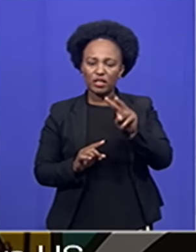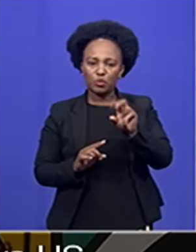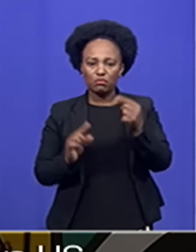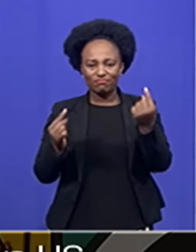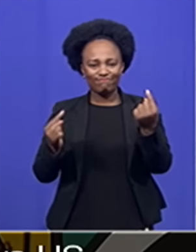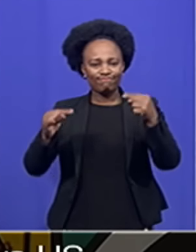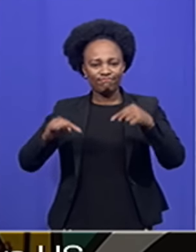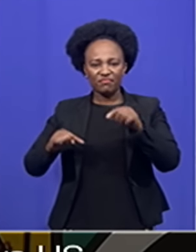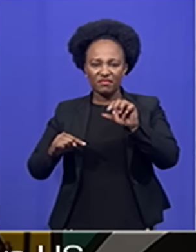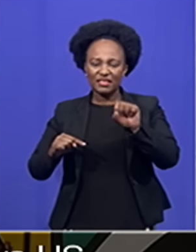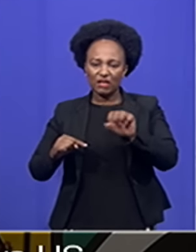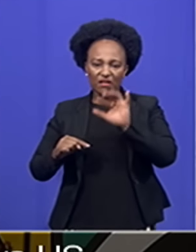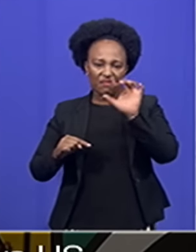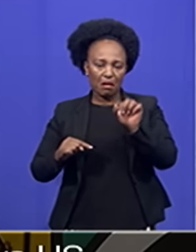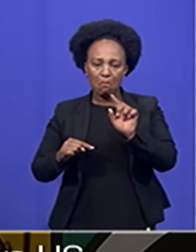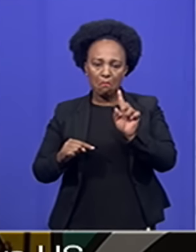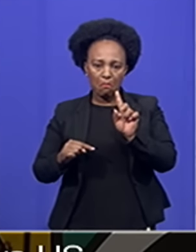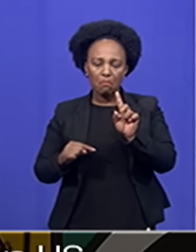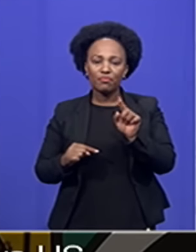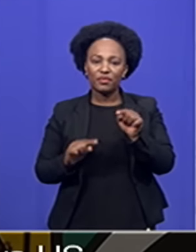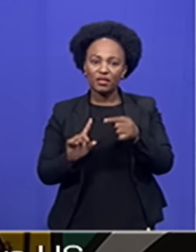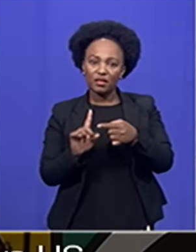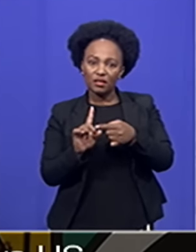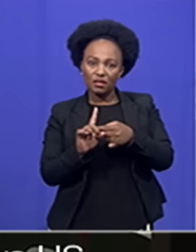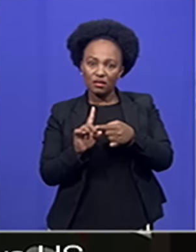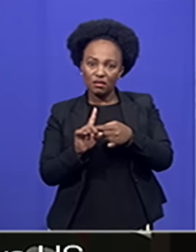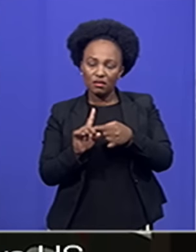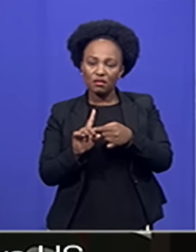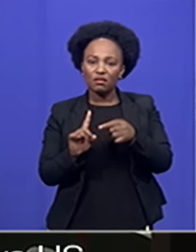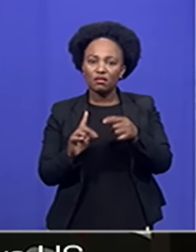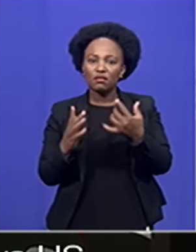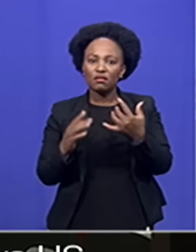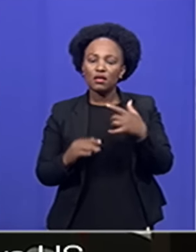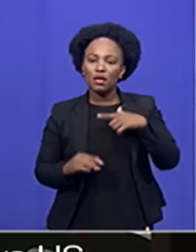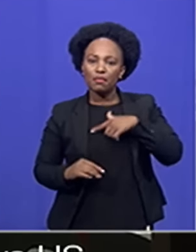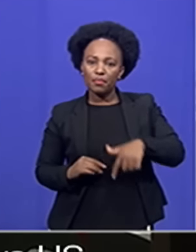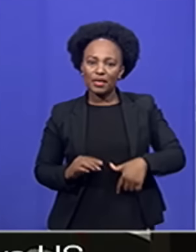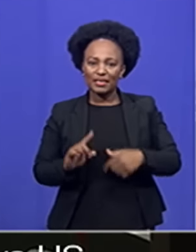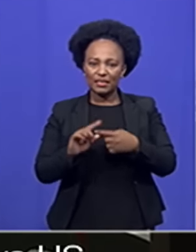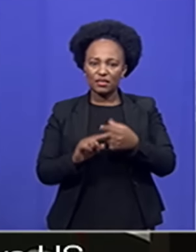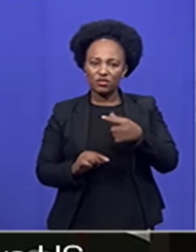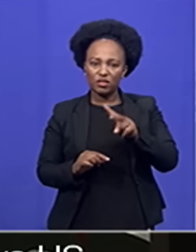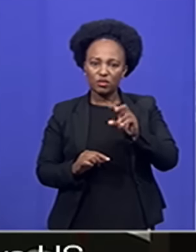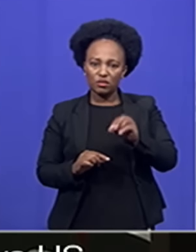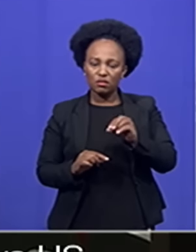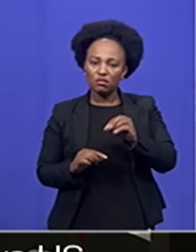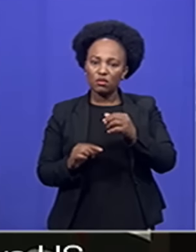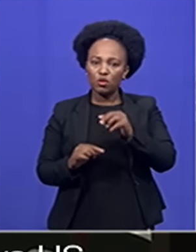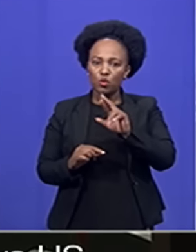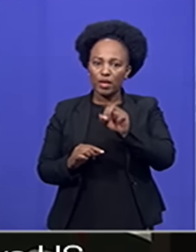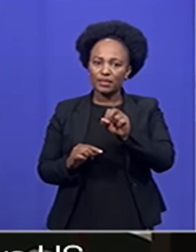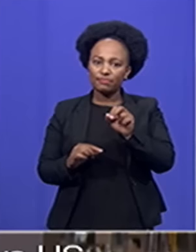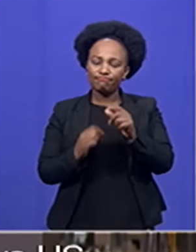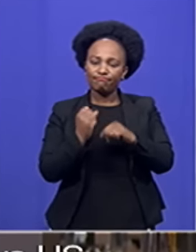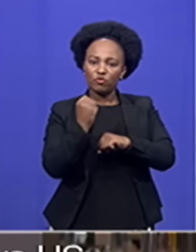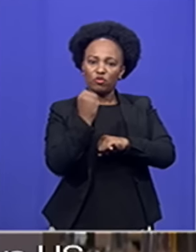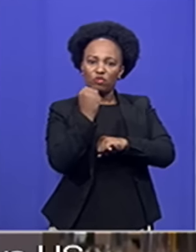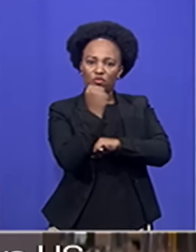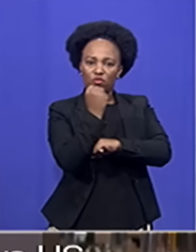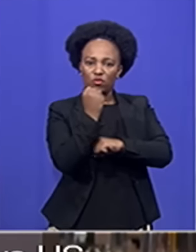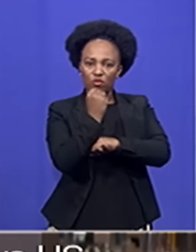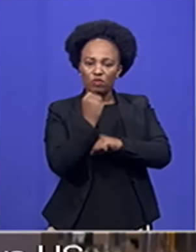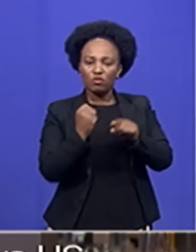ka mono Afrika Borwa. Makwenya o gateletše gore le ge go le bjalo bopresidente bja G20 bo tla fiwa United States ka dikantorong